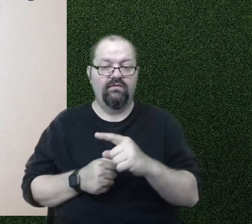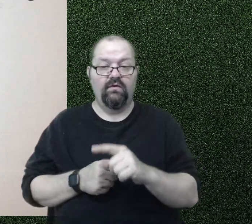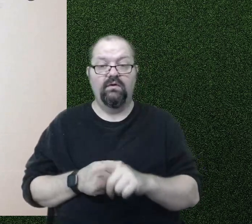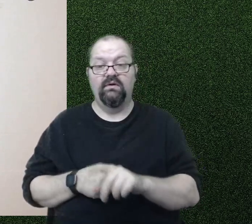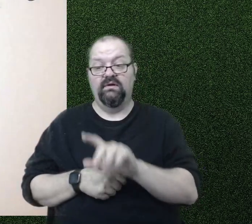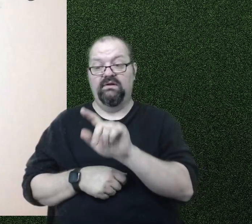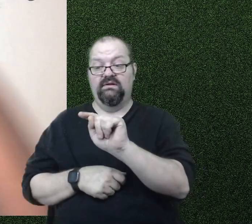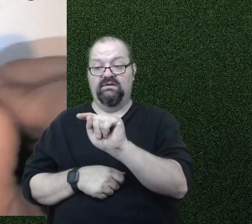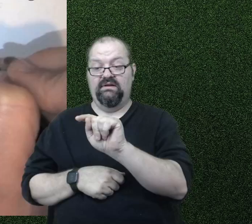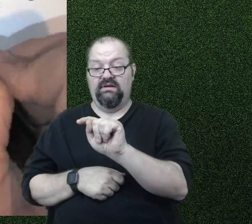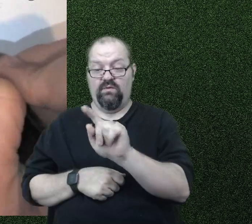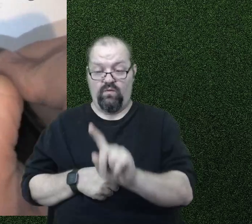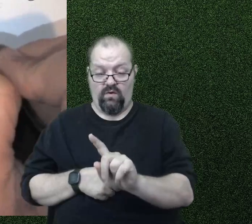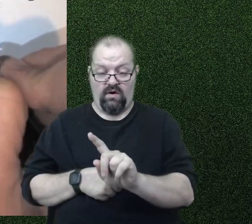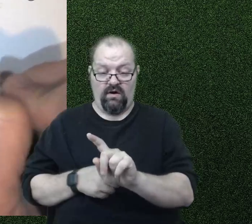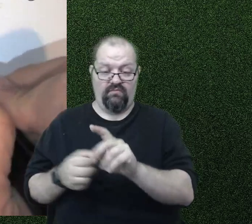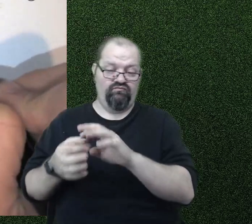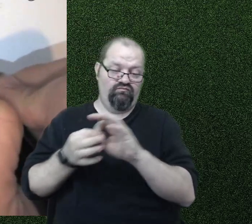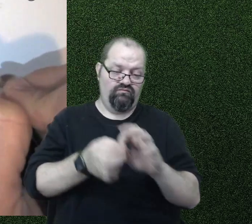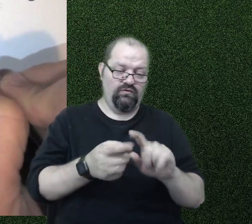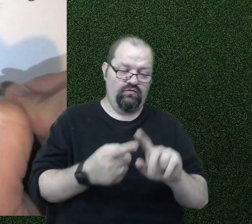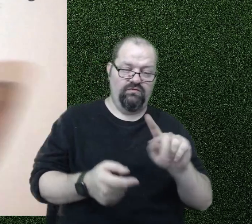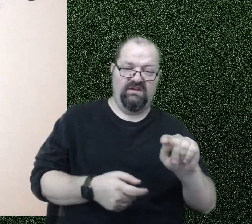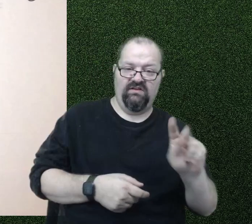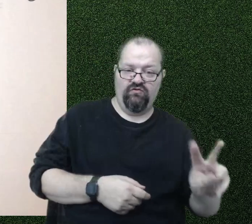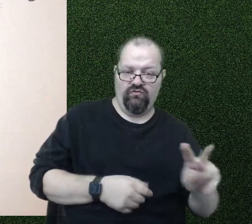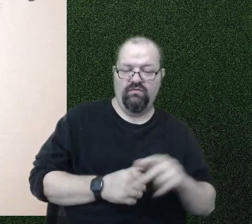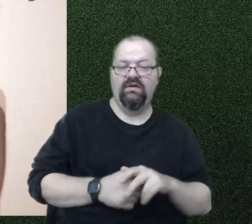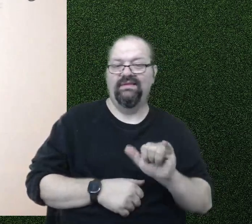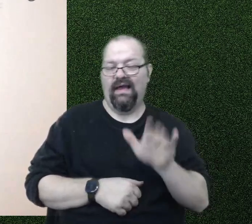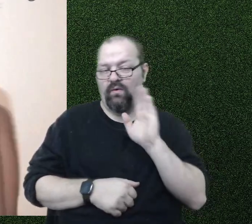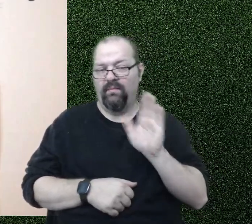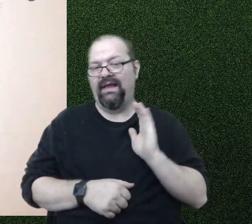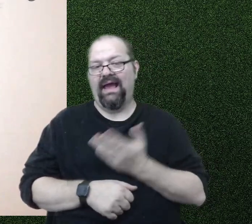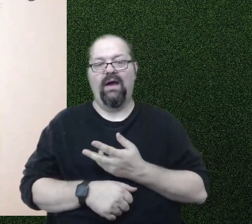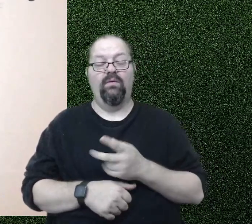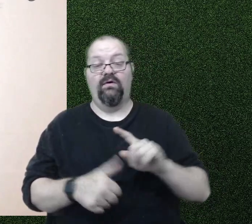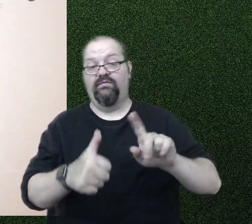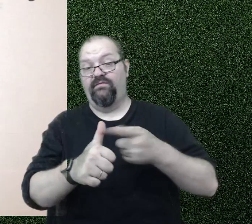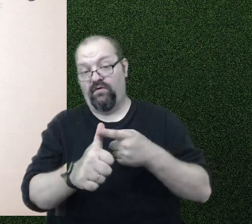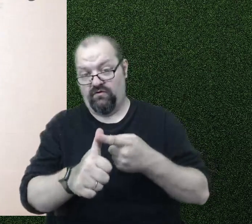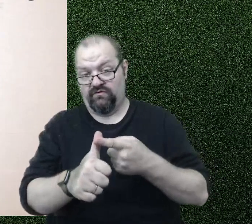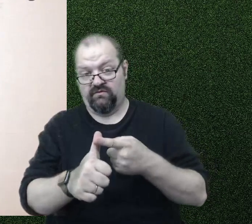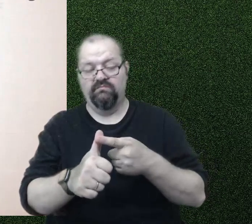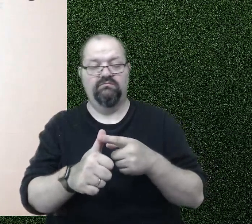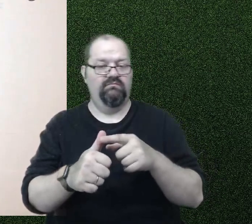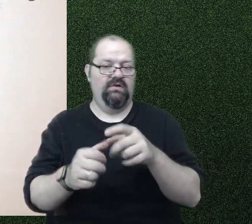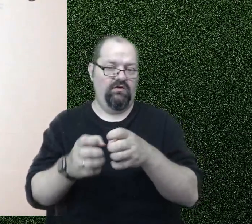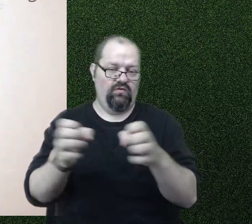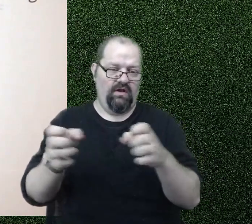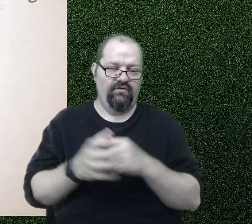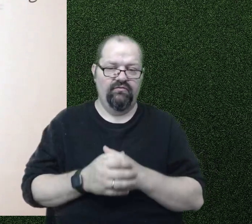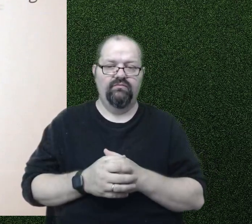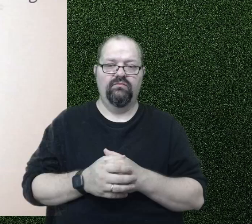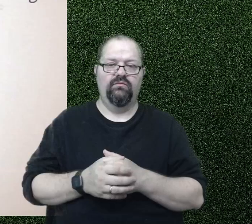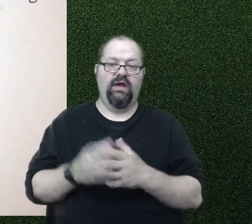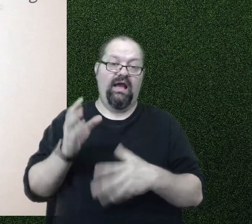t2. So that's my first equation. I'm going to add this to the other side.